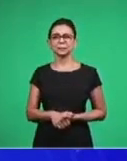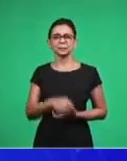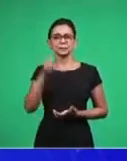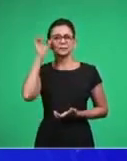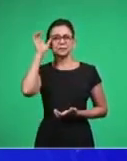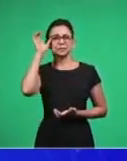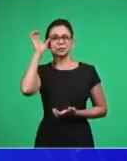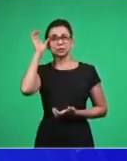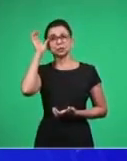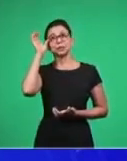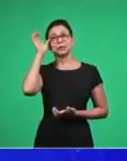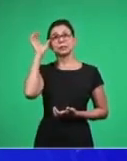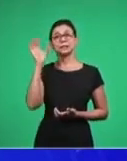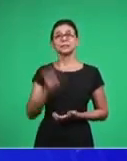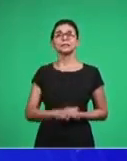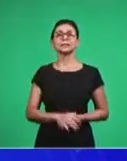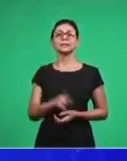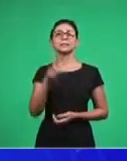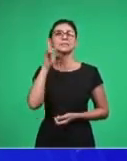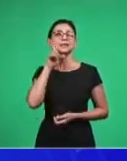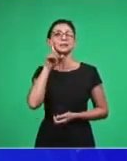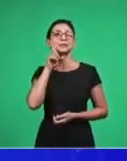some baptisms in Utah,